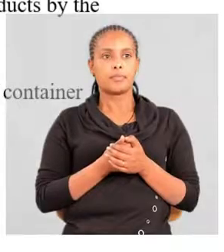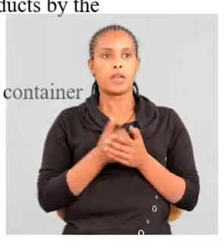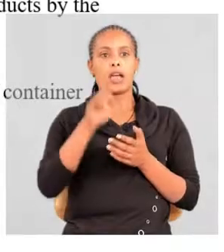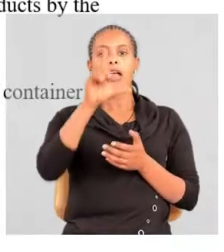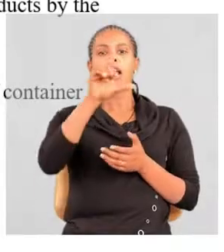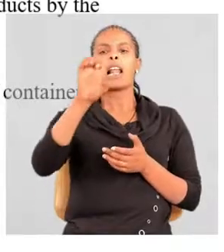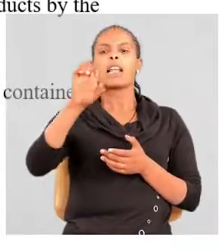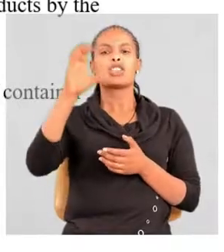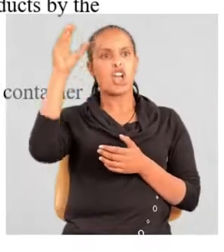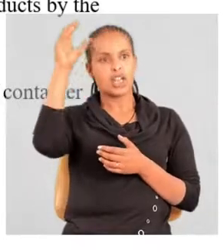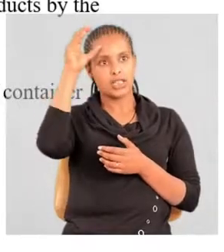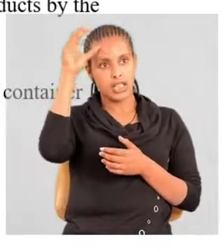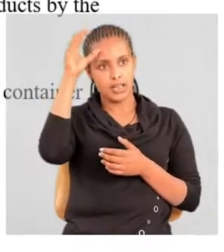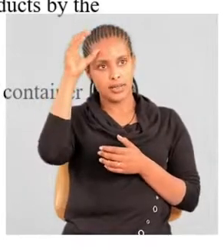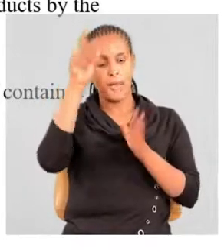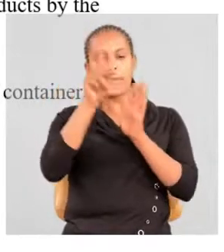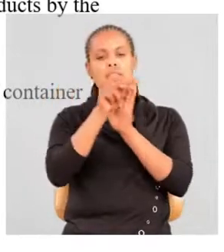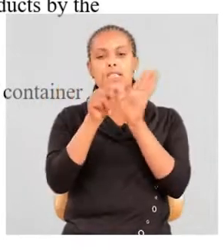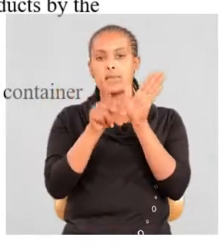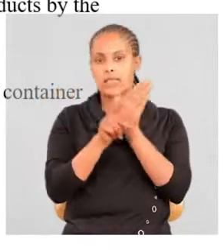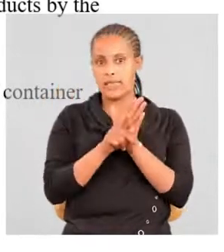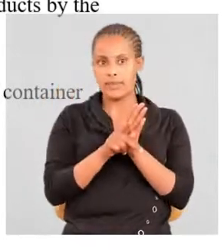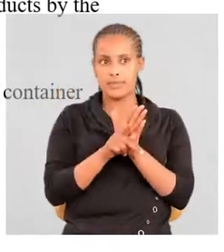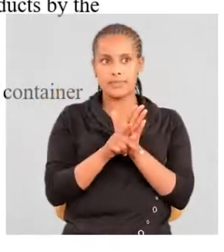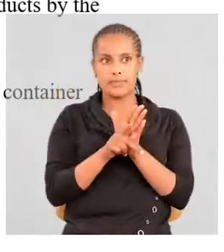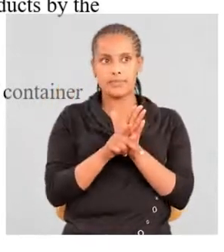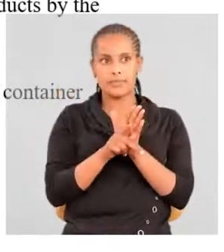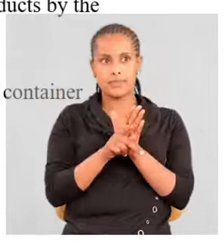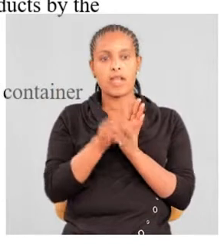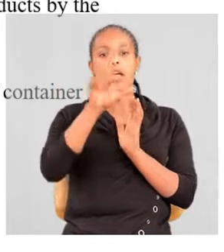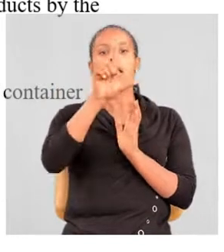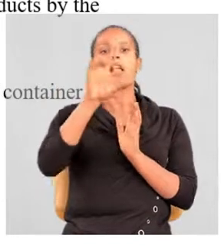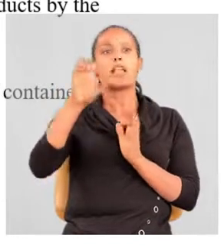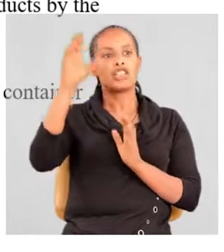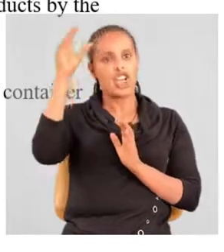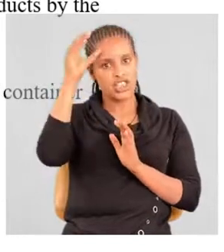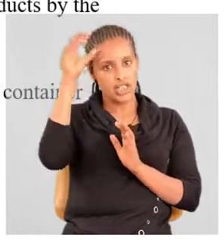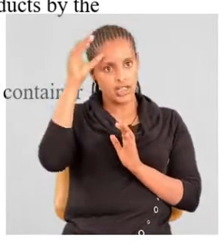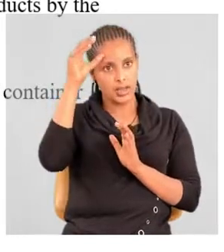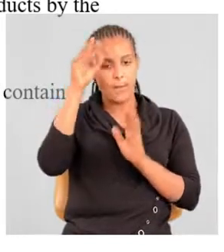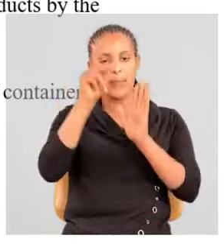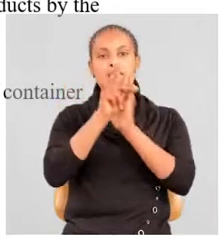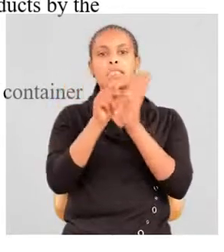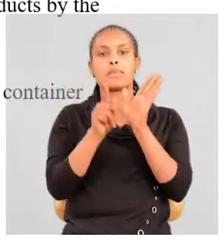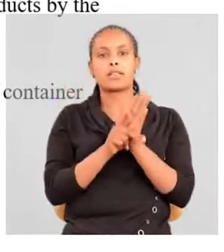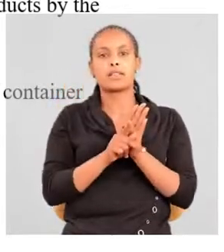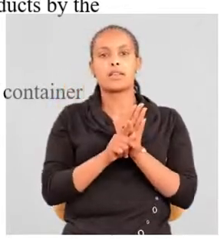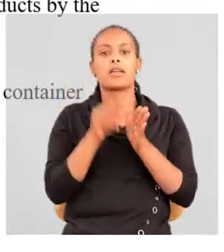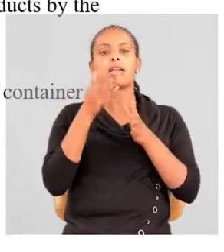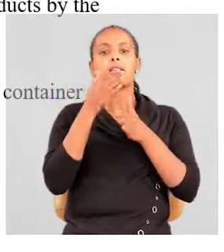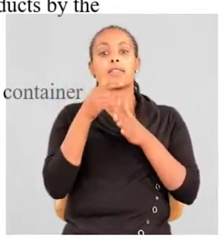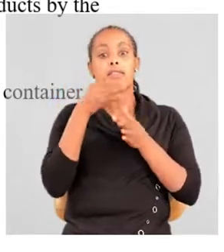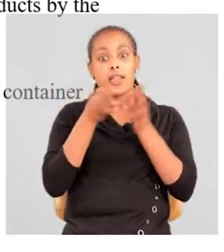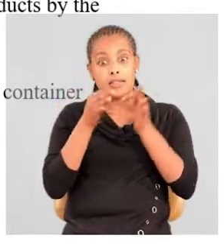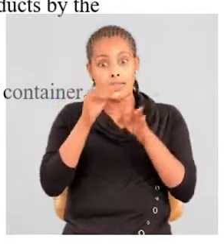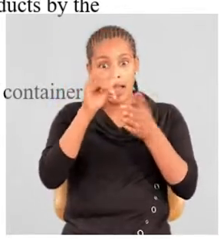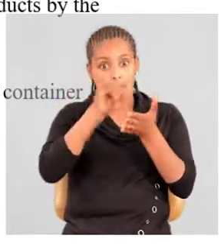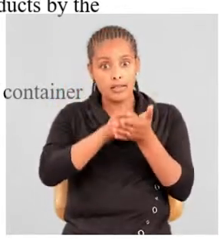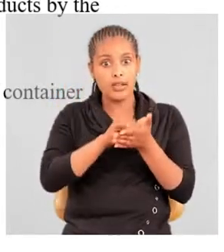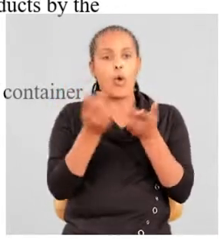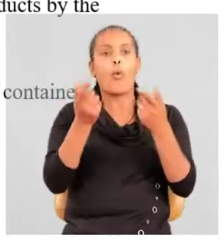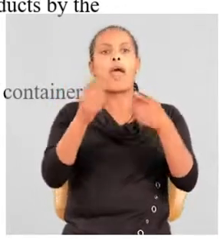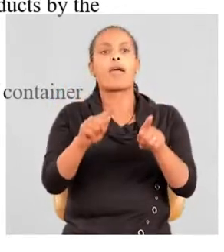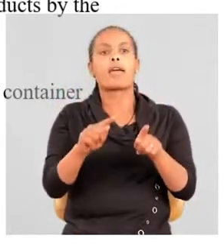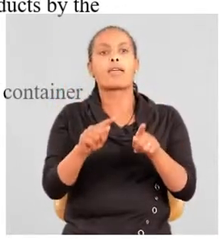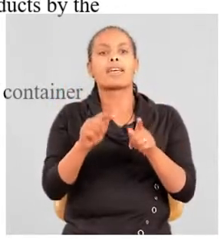Le Chatelier's principle. Le Chatelier's principle states that